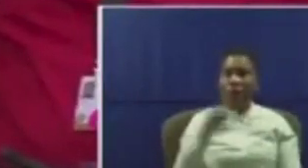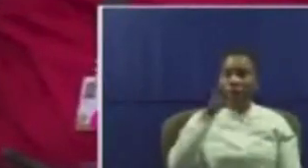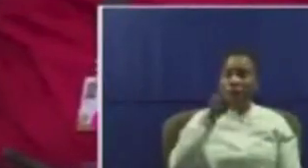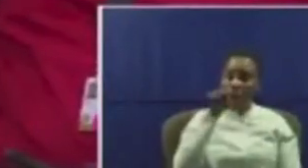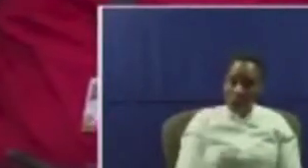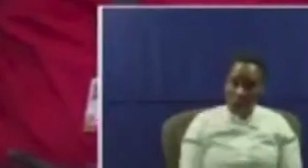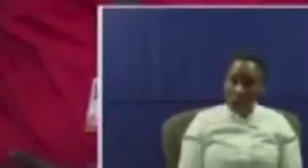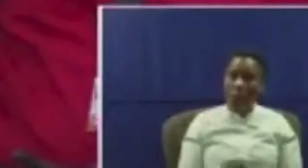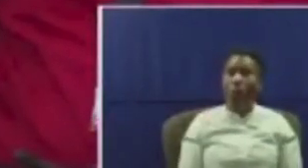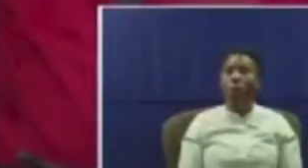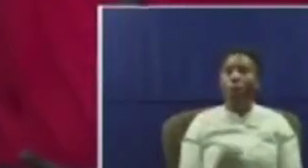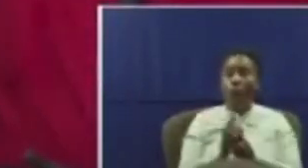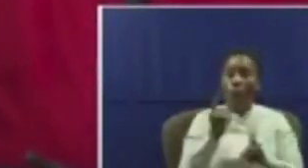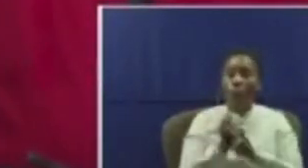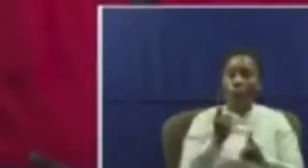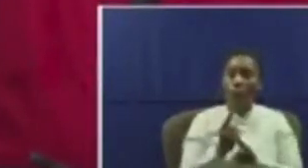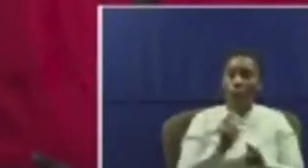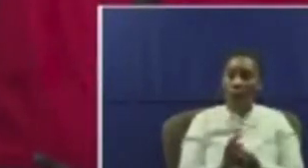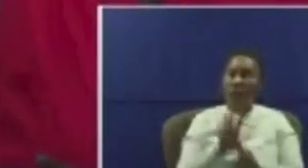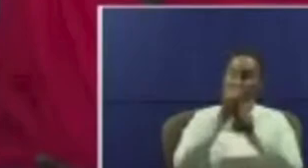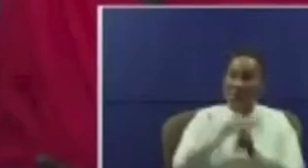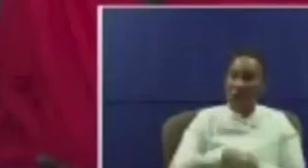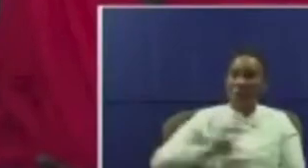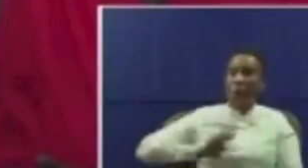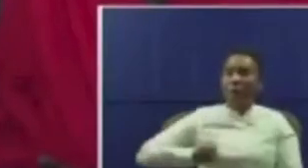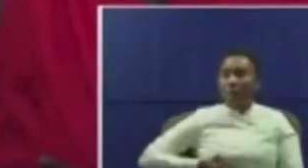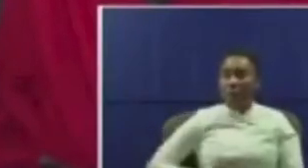very ungenerous. And make sure that we bring